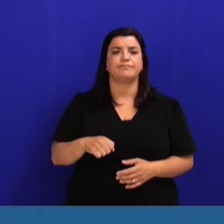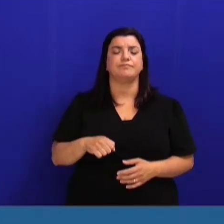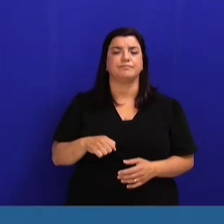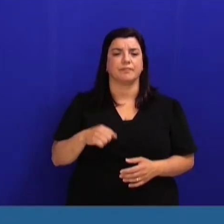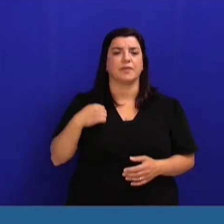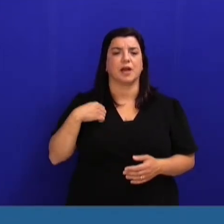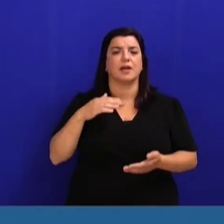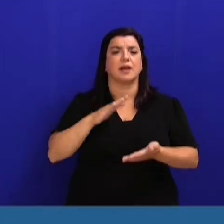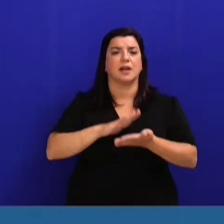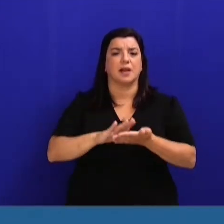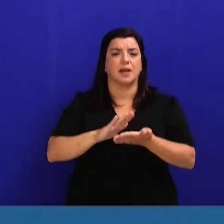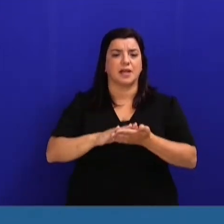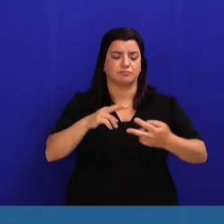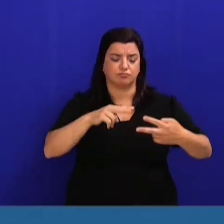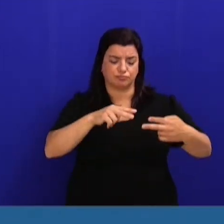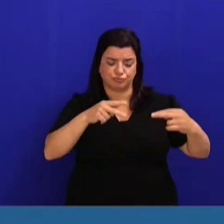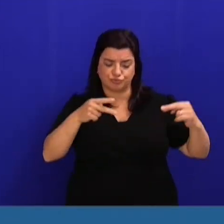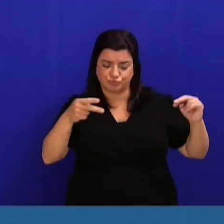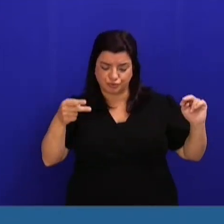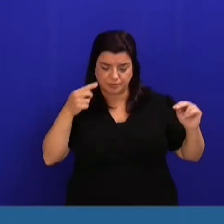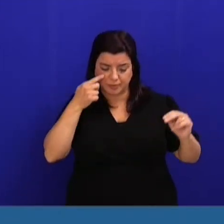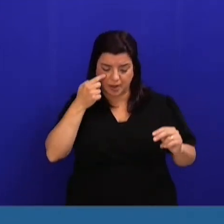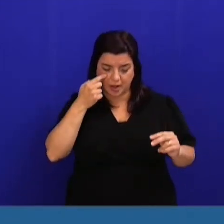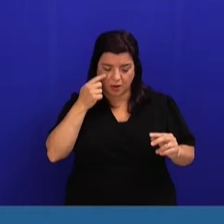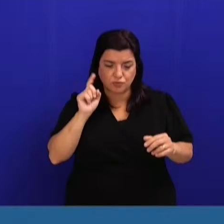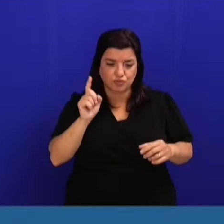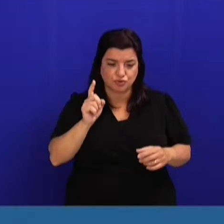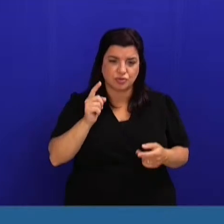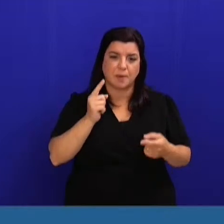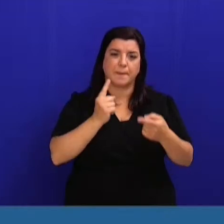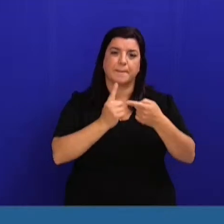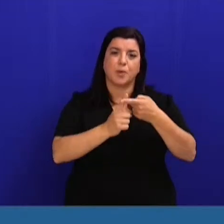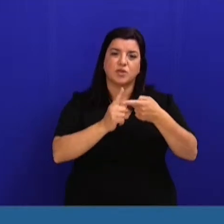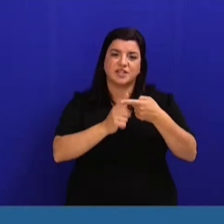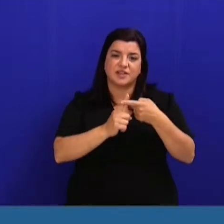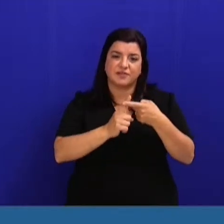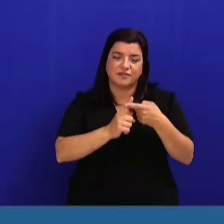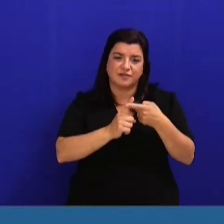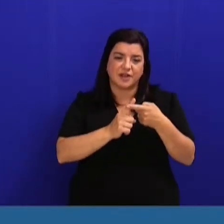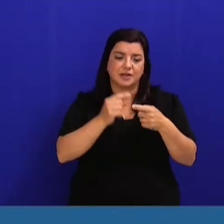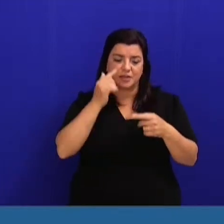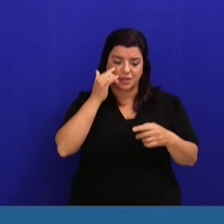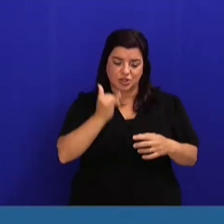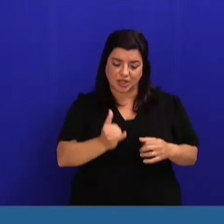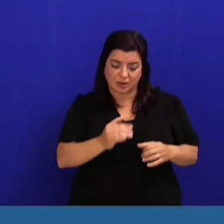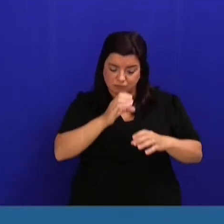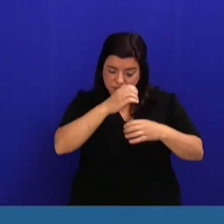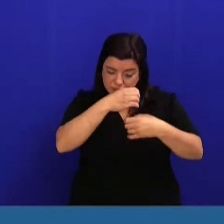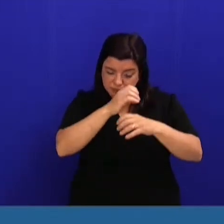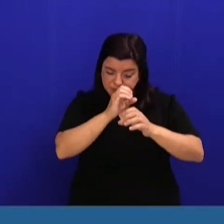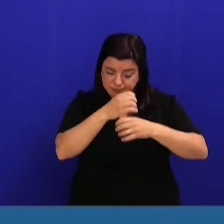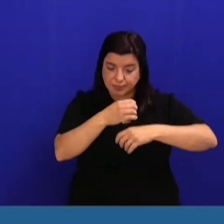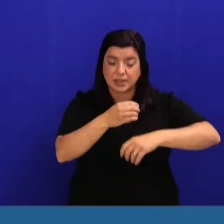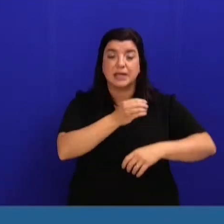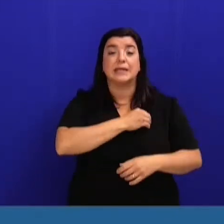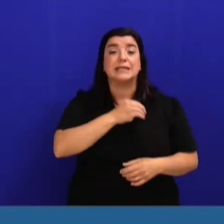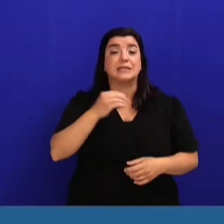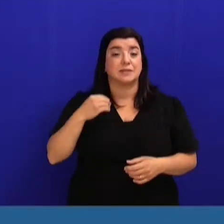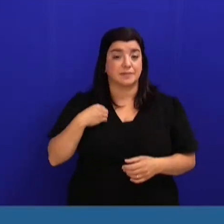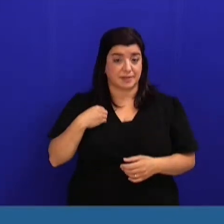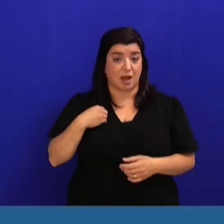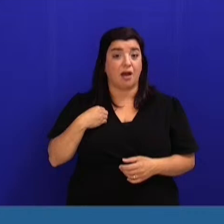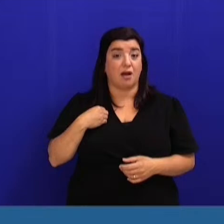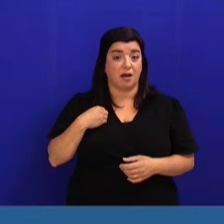nagħmlu genomic sequencing tal-każijiet pożittivi li jkunu qegħdin joħorġu u aħna għandna l-faċilità fl-isptar tagħna Mater